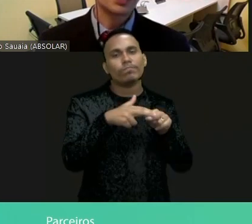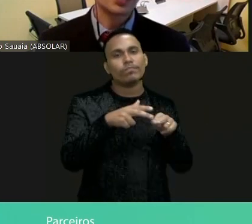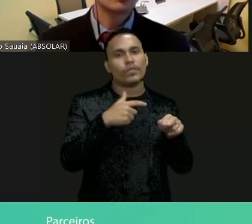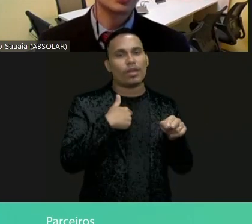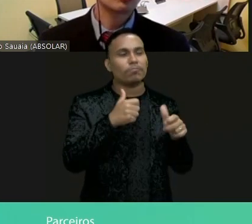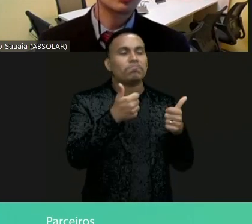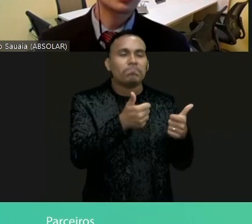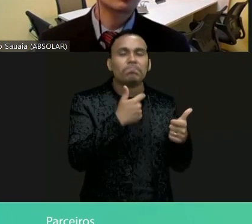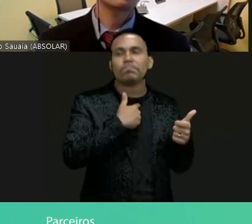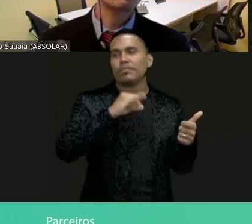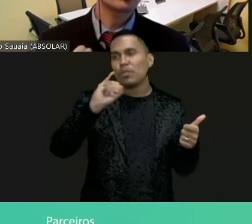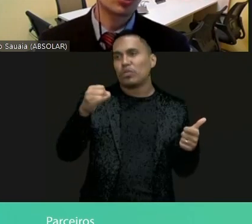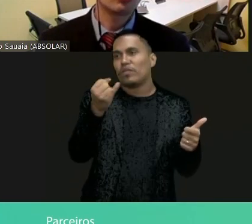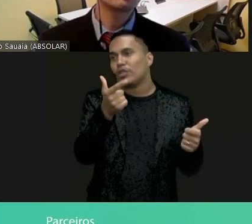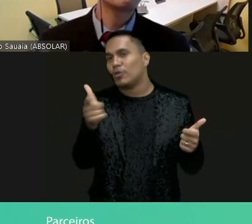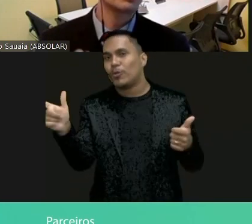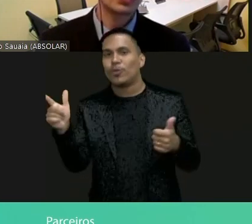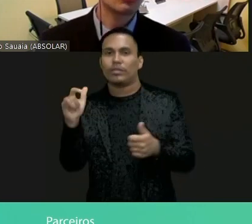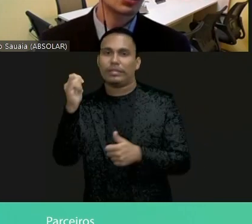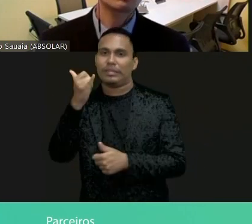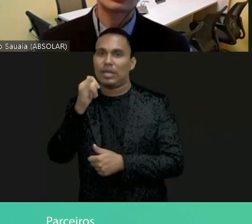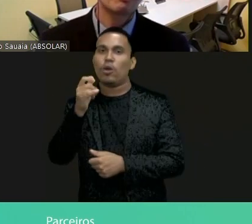available